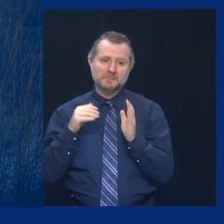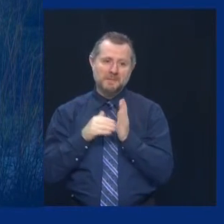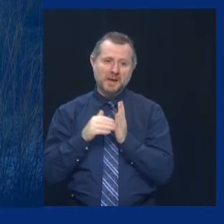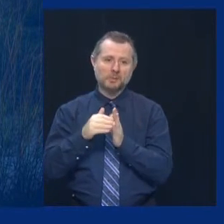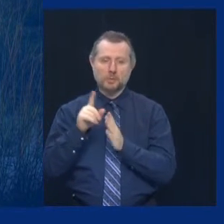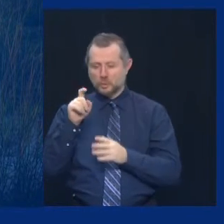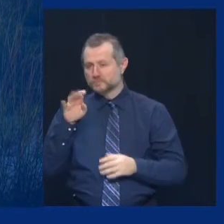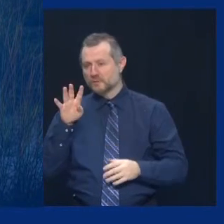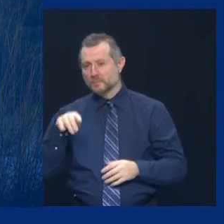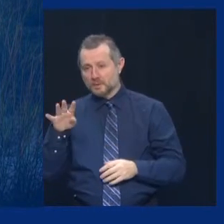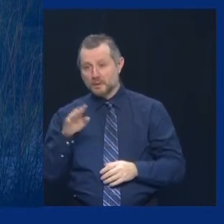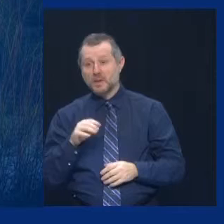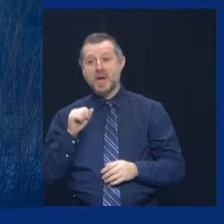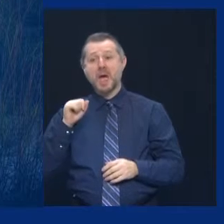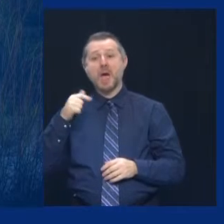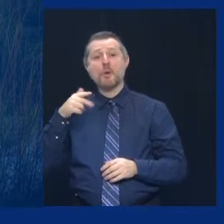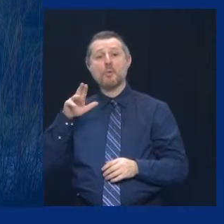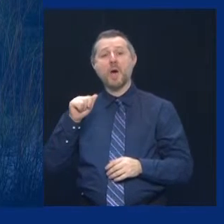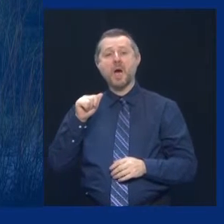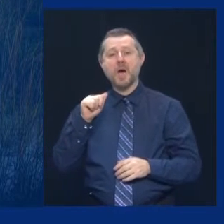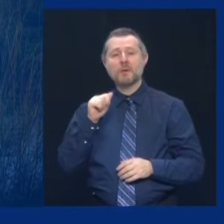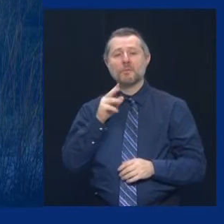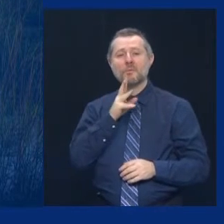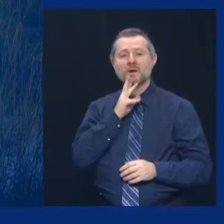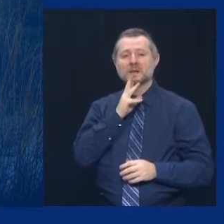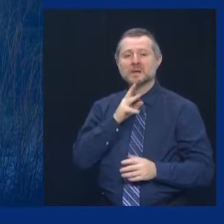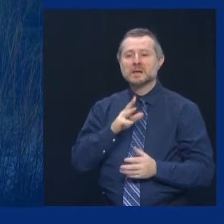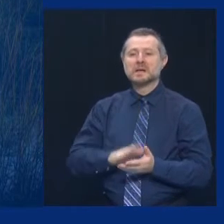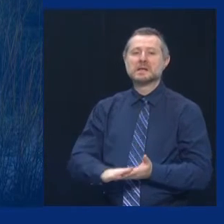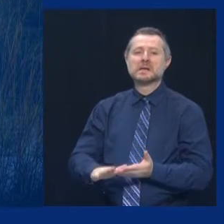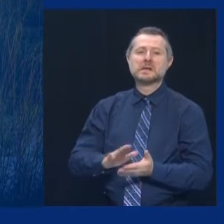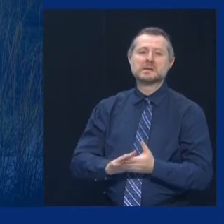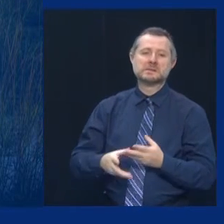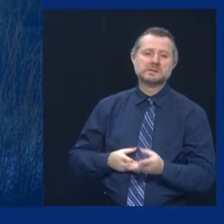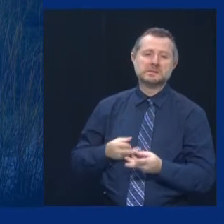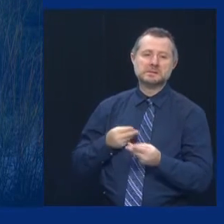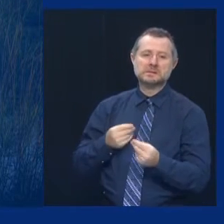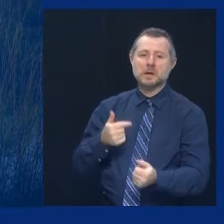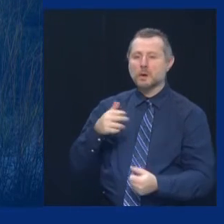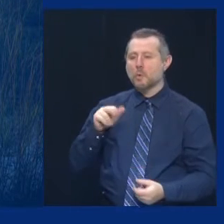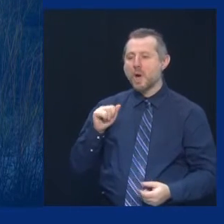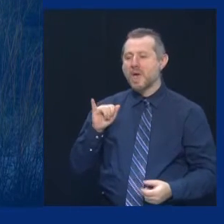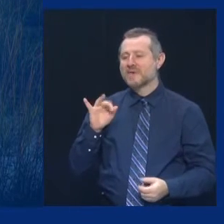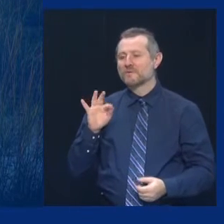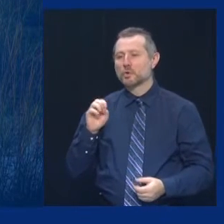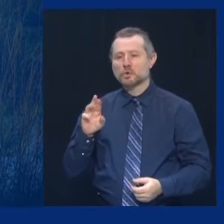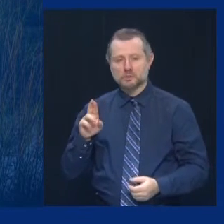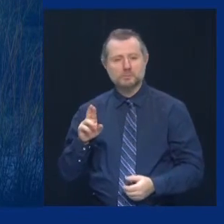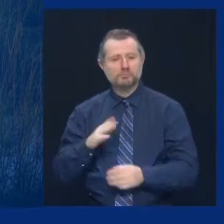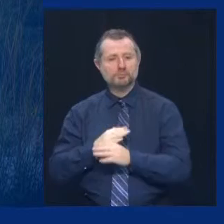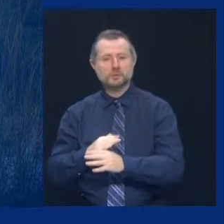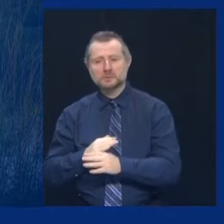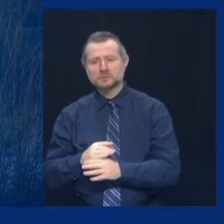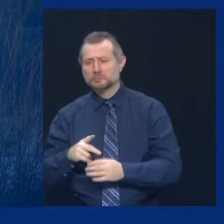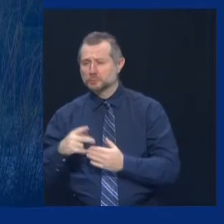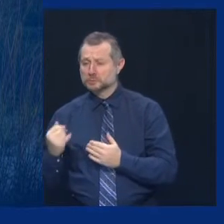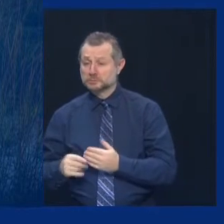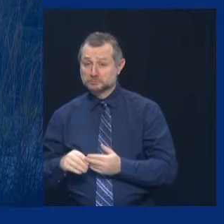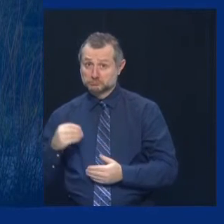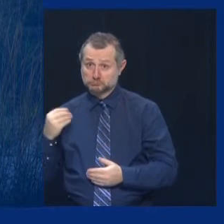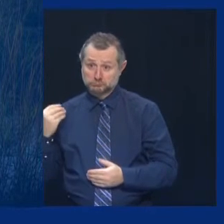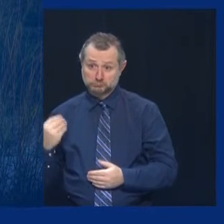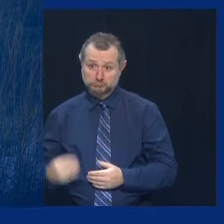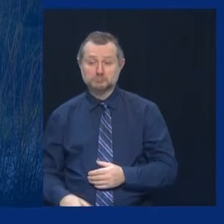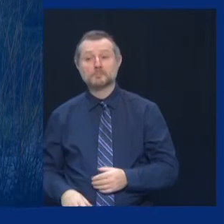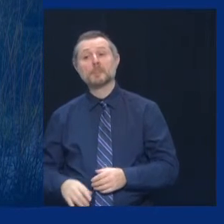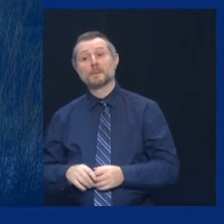project, which is a very elaborate engineering device, but it's highly effective. It's the largest NRD